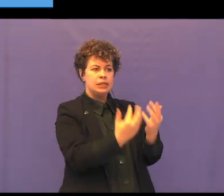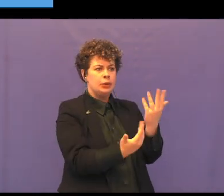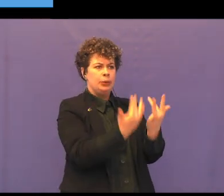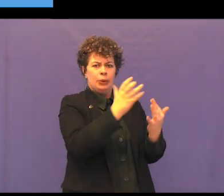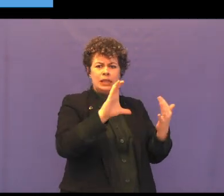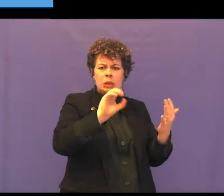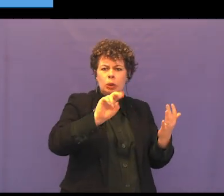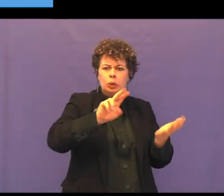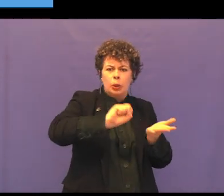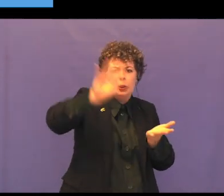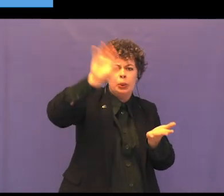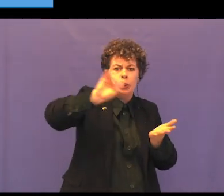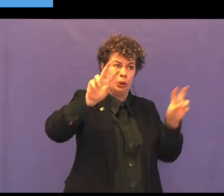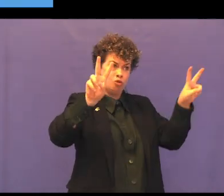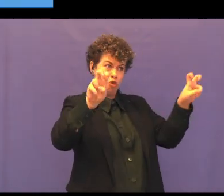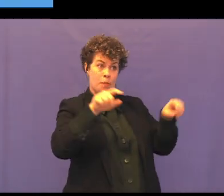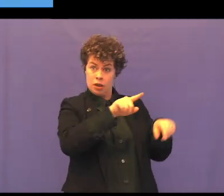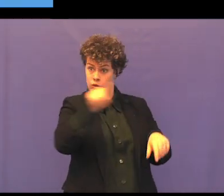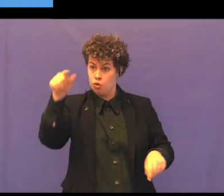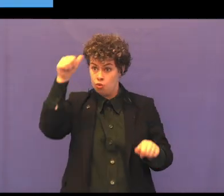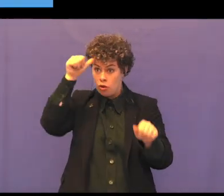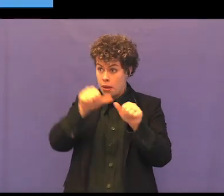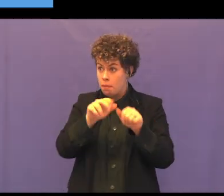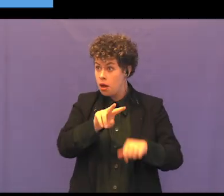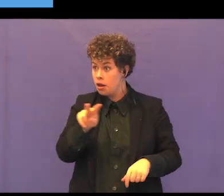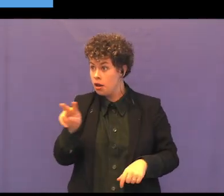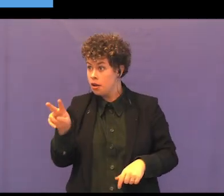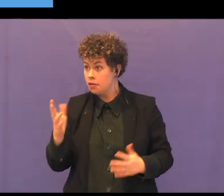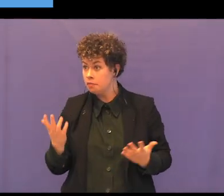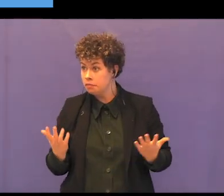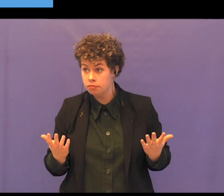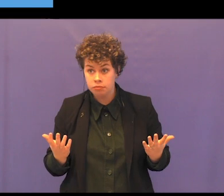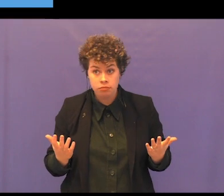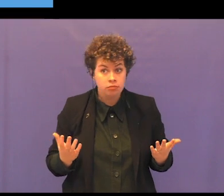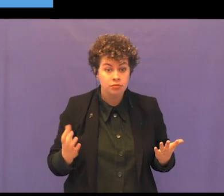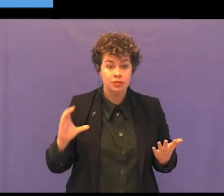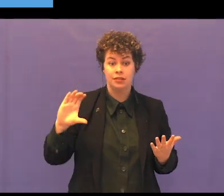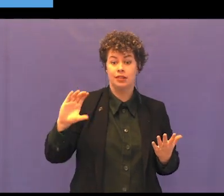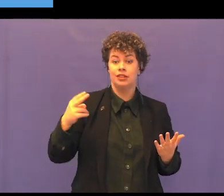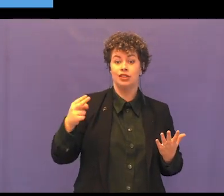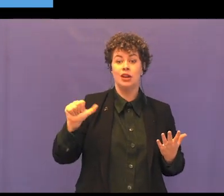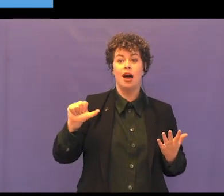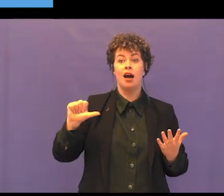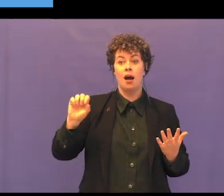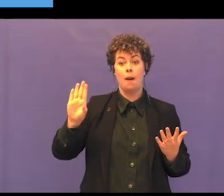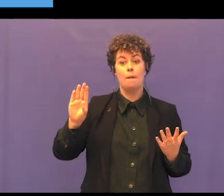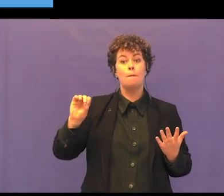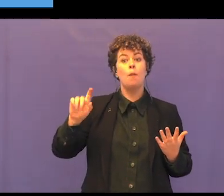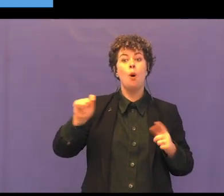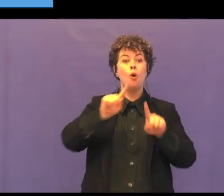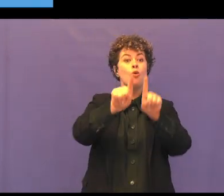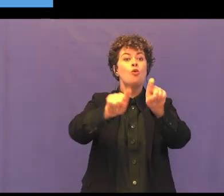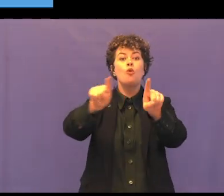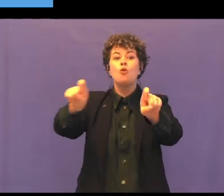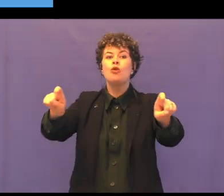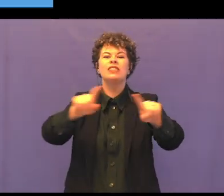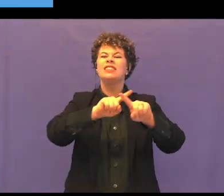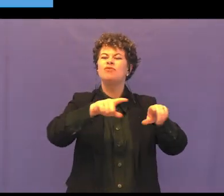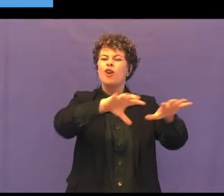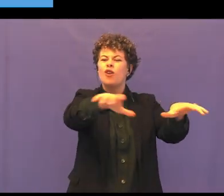Chabot's survey of different European languages and cultures is that the number of texts that do this are